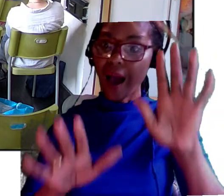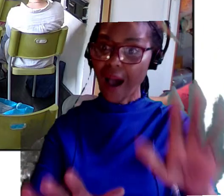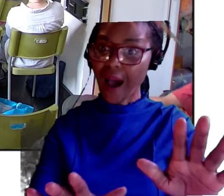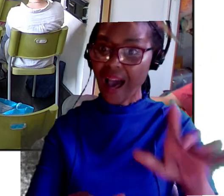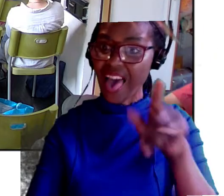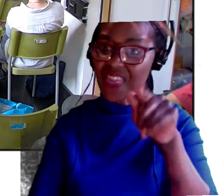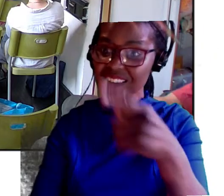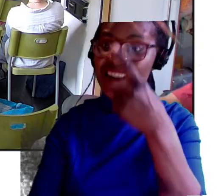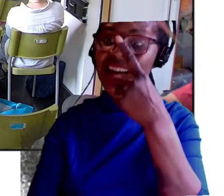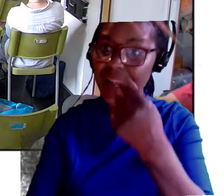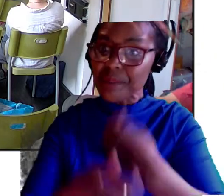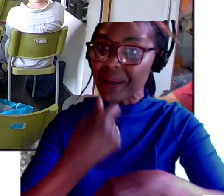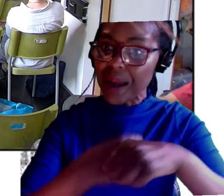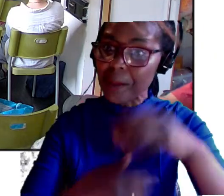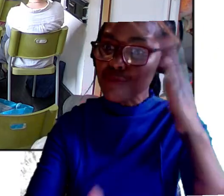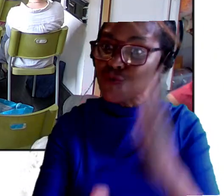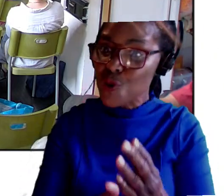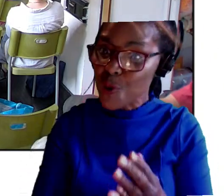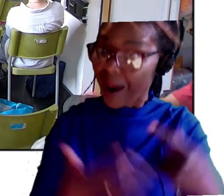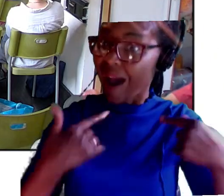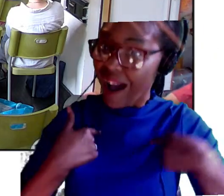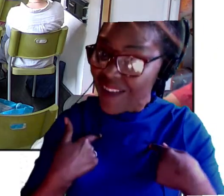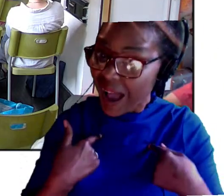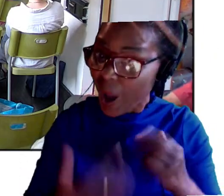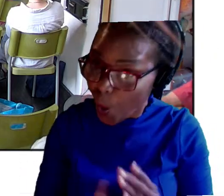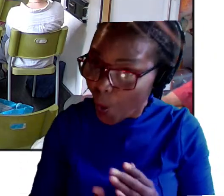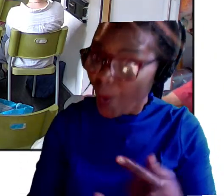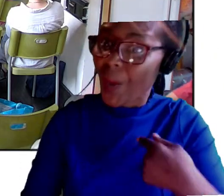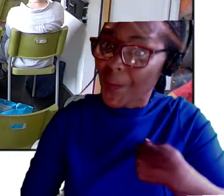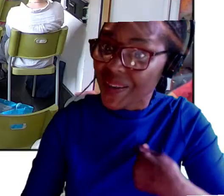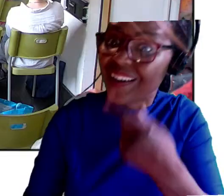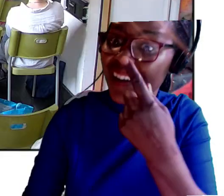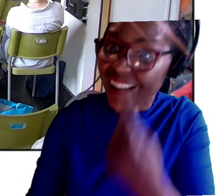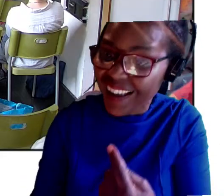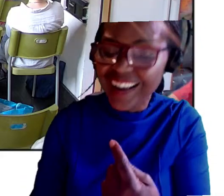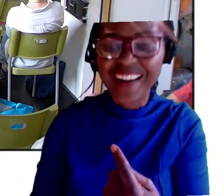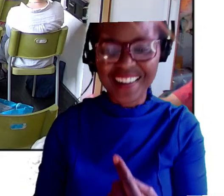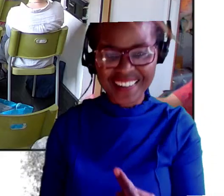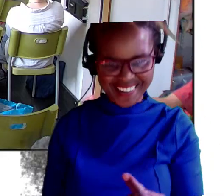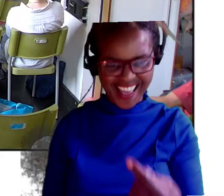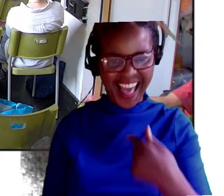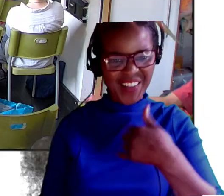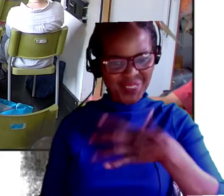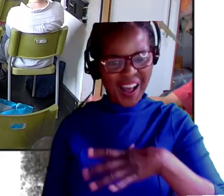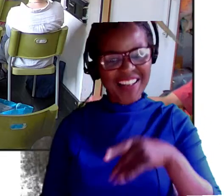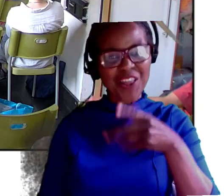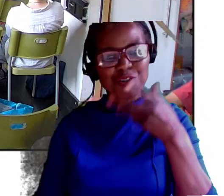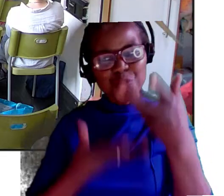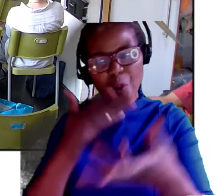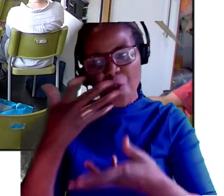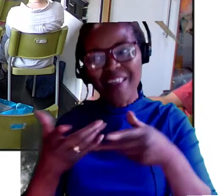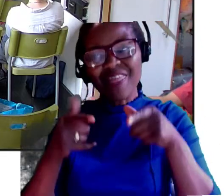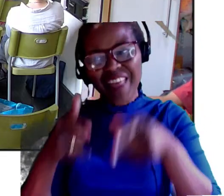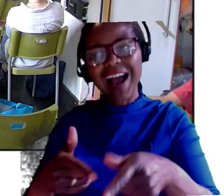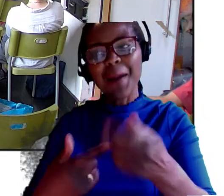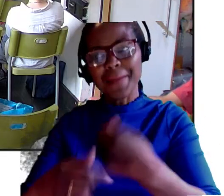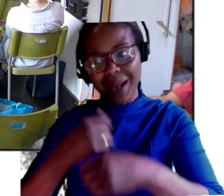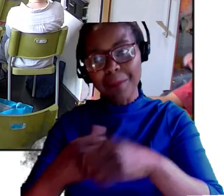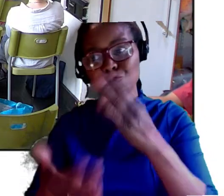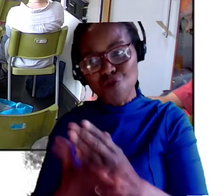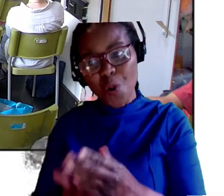just inadvertently, just because I desperately needed to fulfill this story function, have I invented something that's actually going to be